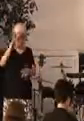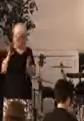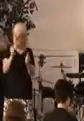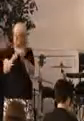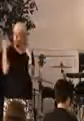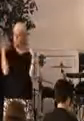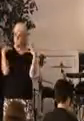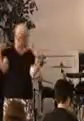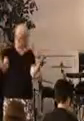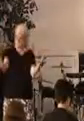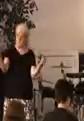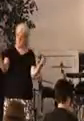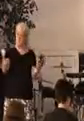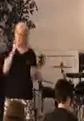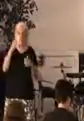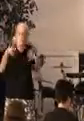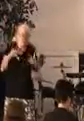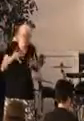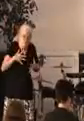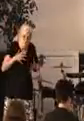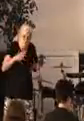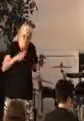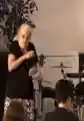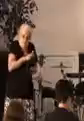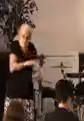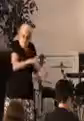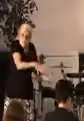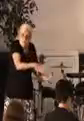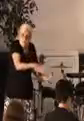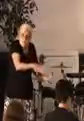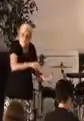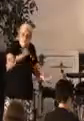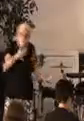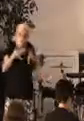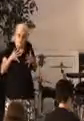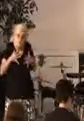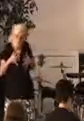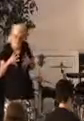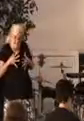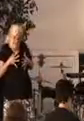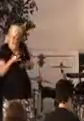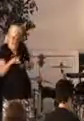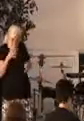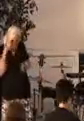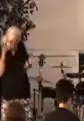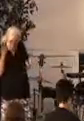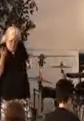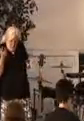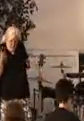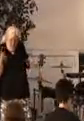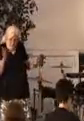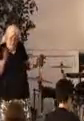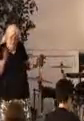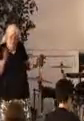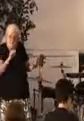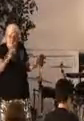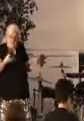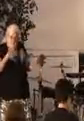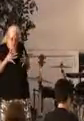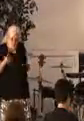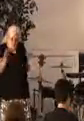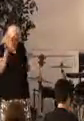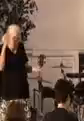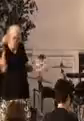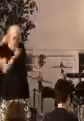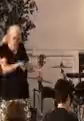boldness. Not being afraid of man. Not being afraid of what man will think. Not being afraid of the consequences. Letting God take